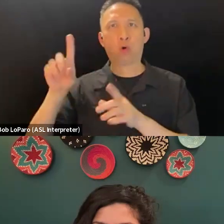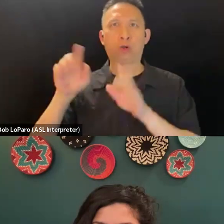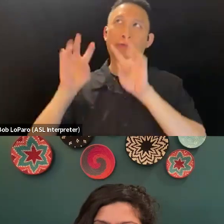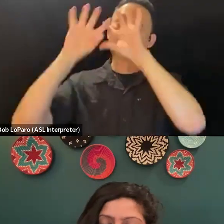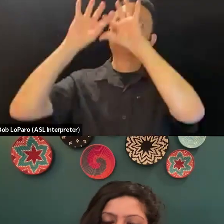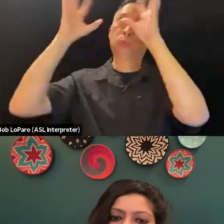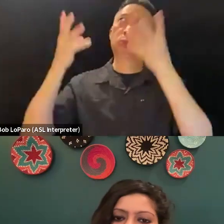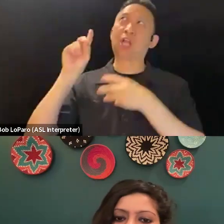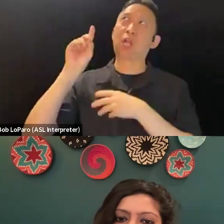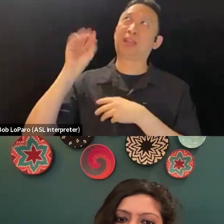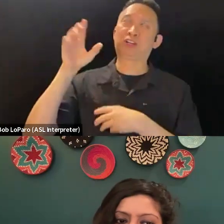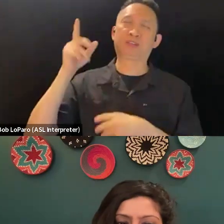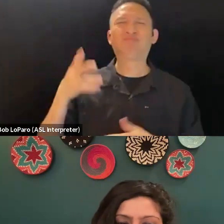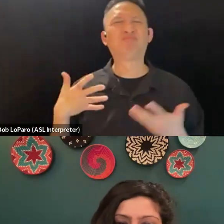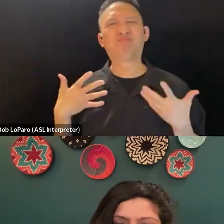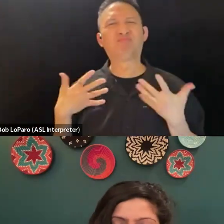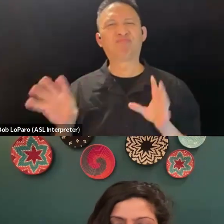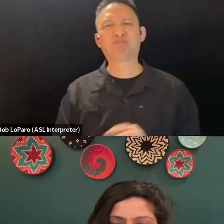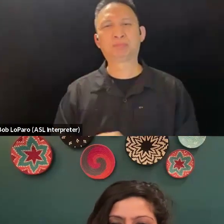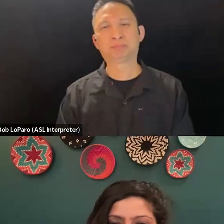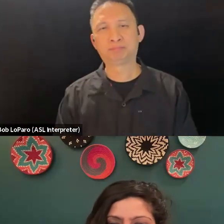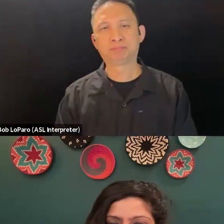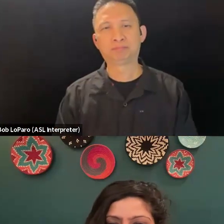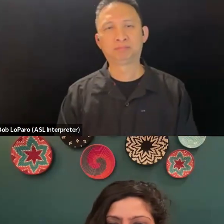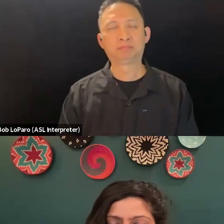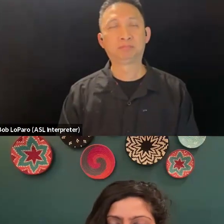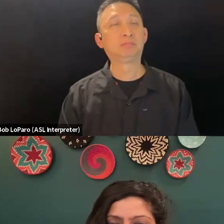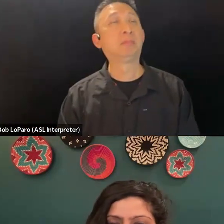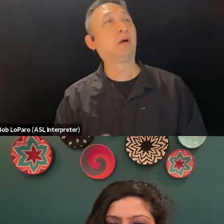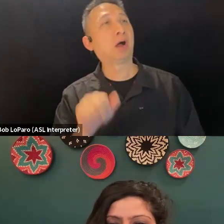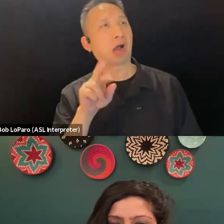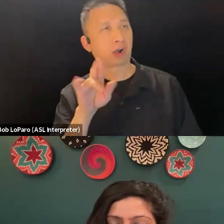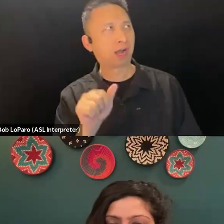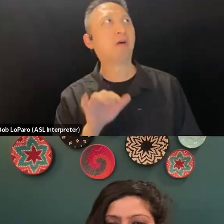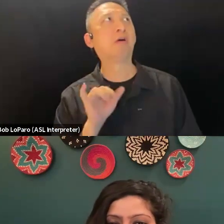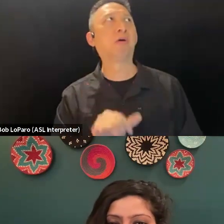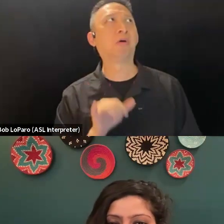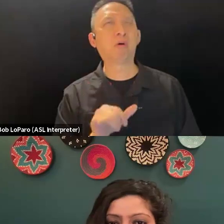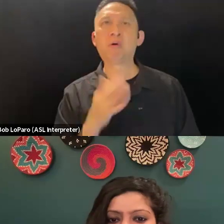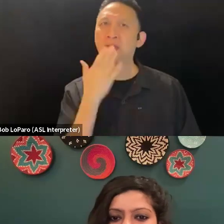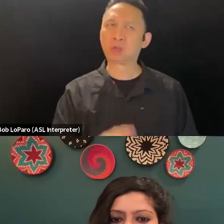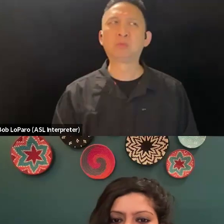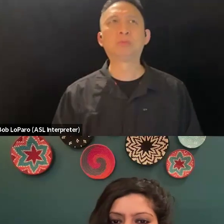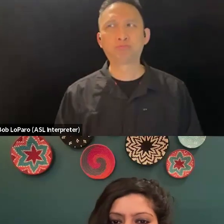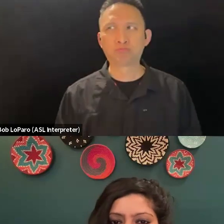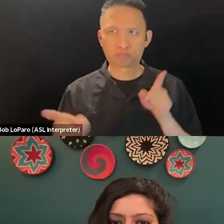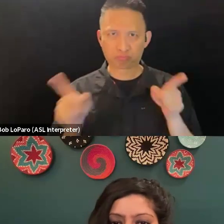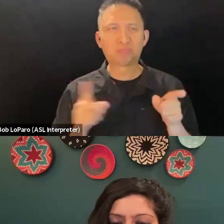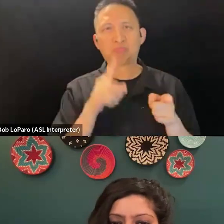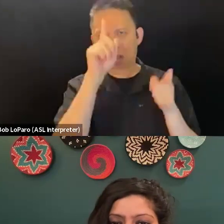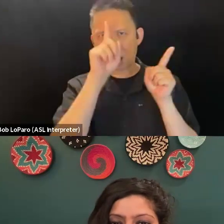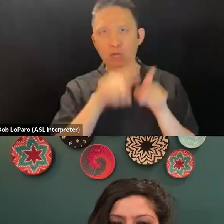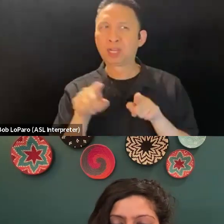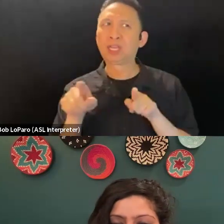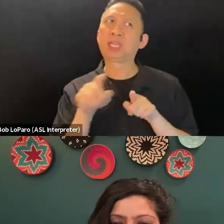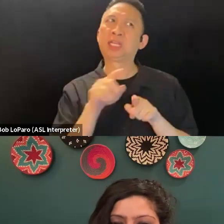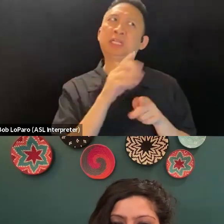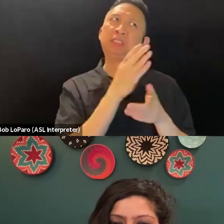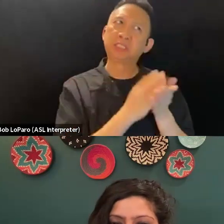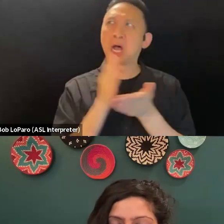I'm sitting on a gray couch, and there is a green wall behind me with very colorful